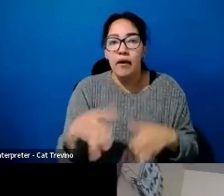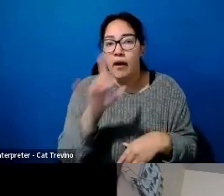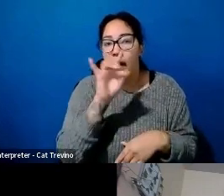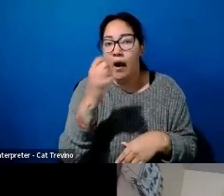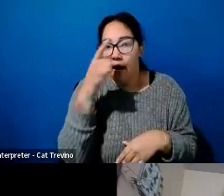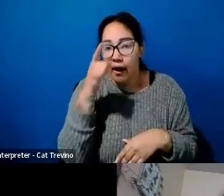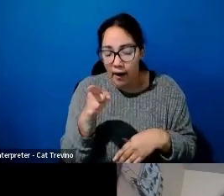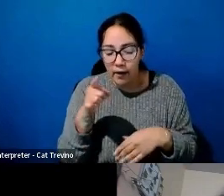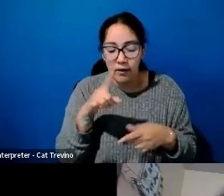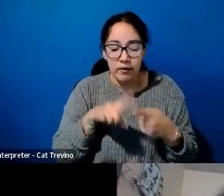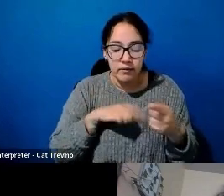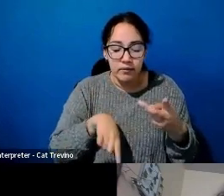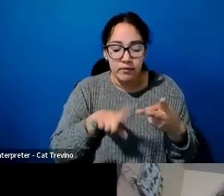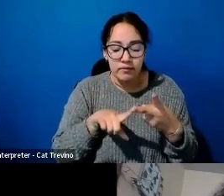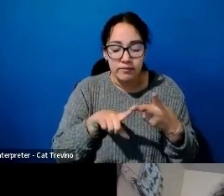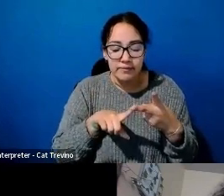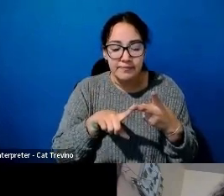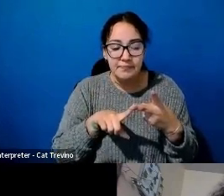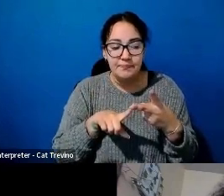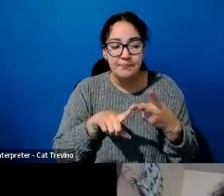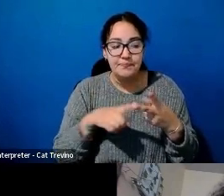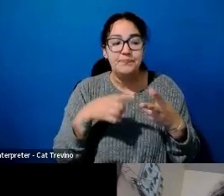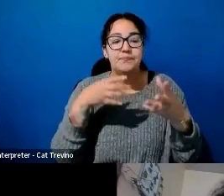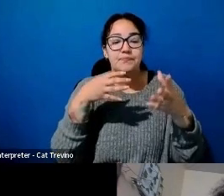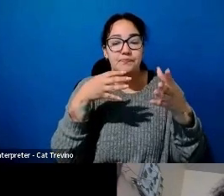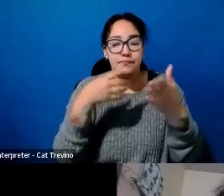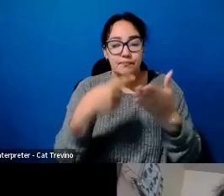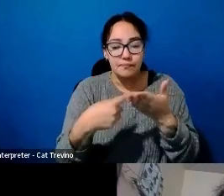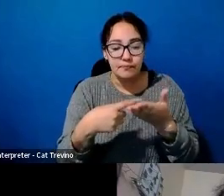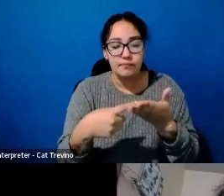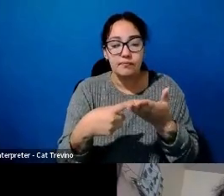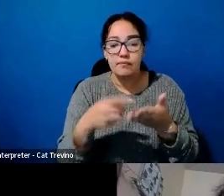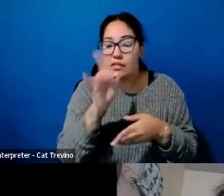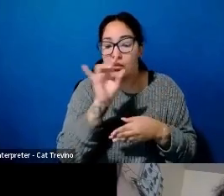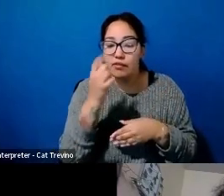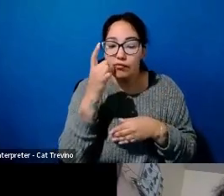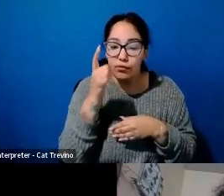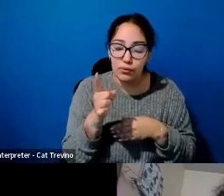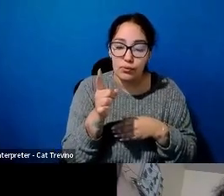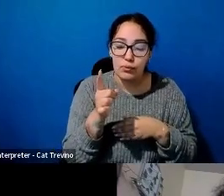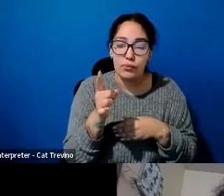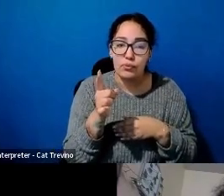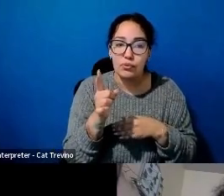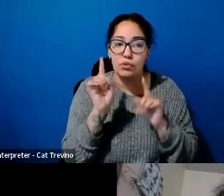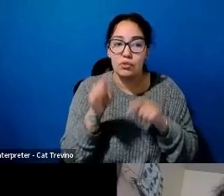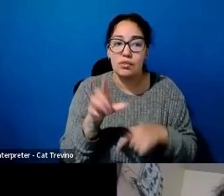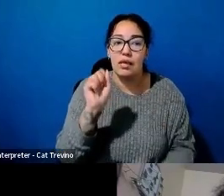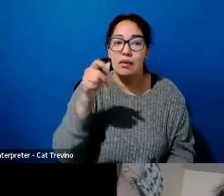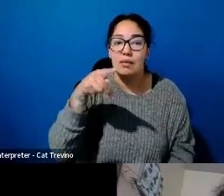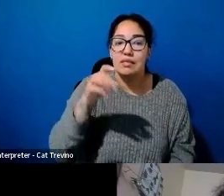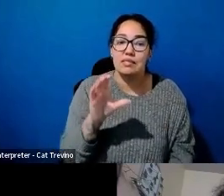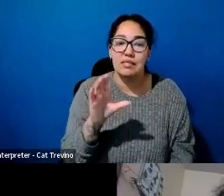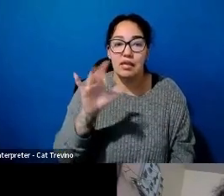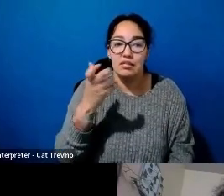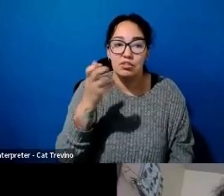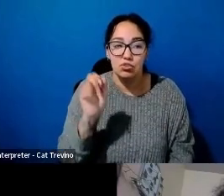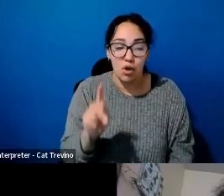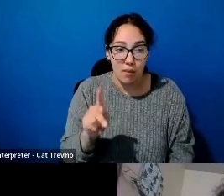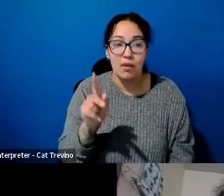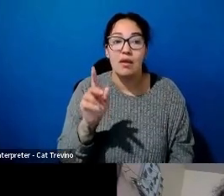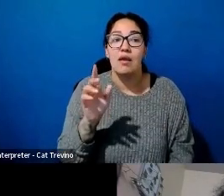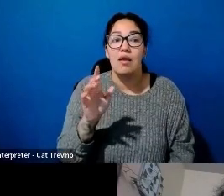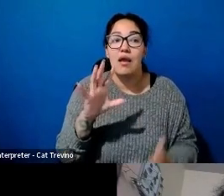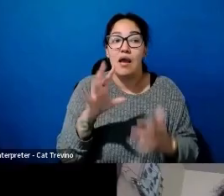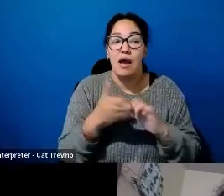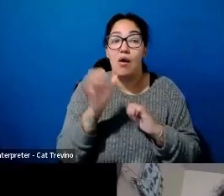you? And then go on to talk about what it looked like for you to go to the APC at CHOP and how that was